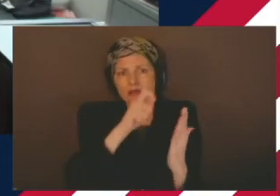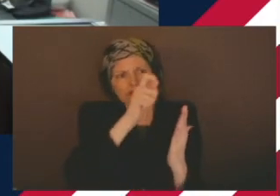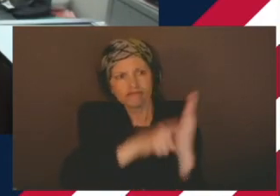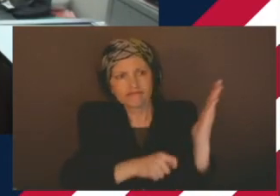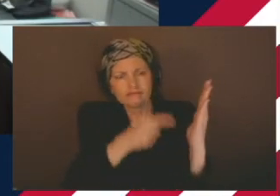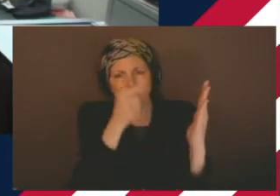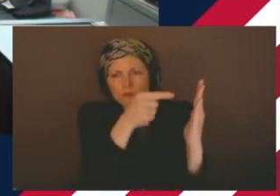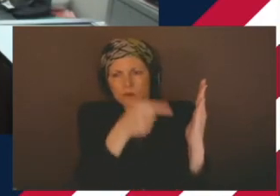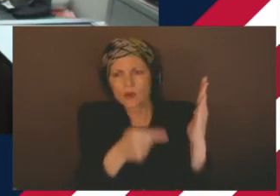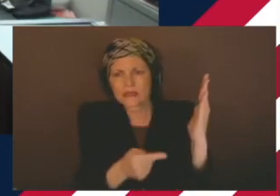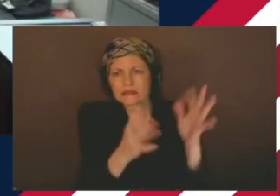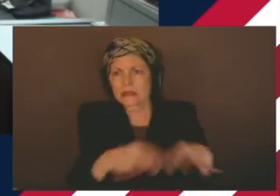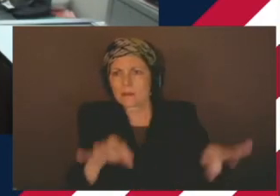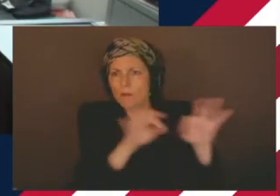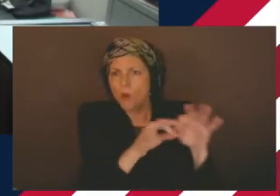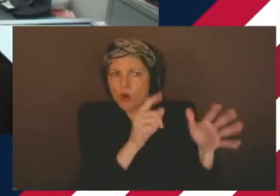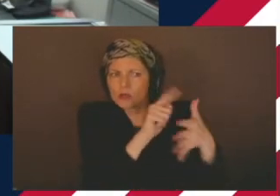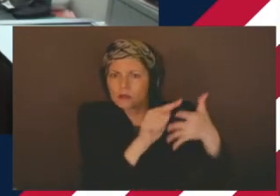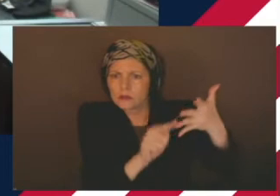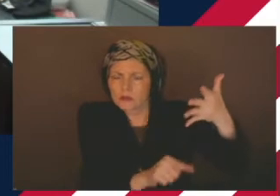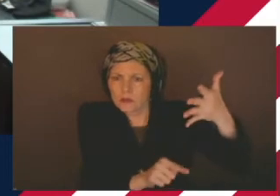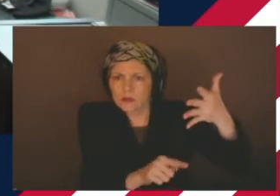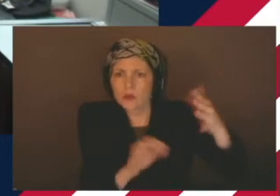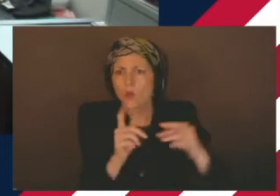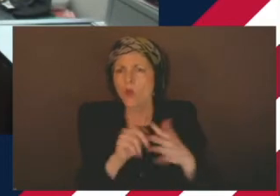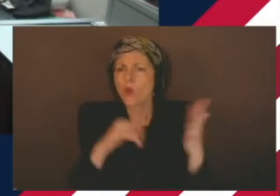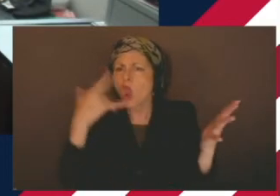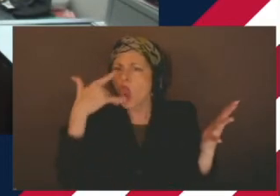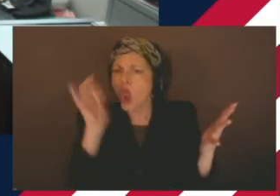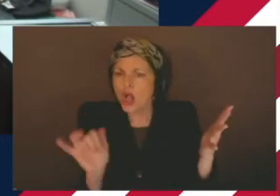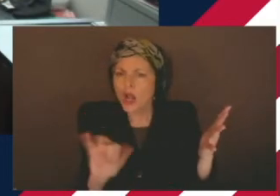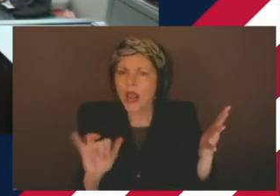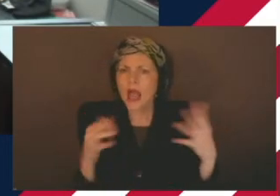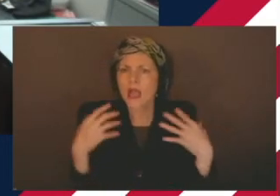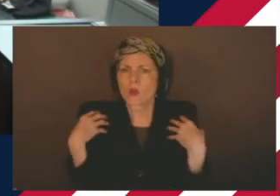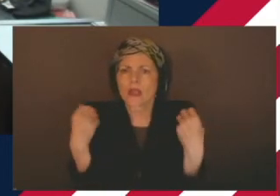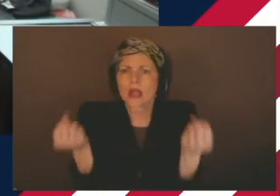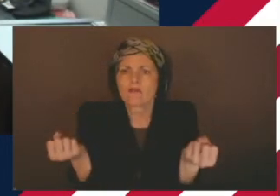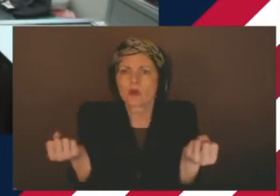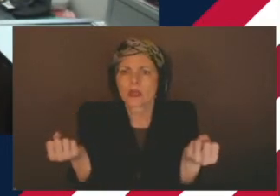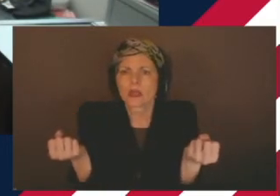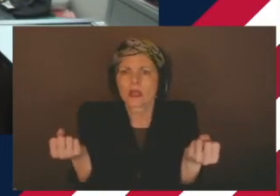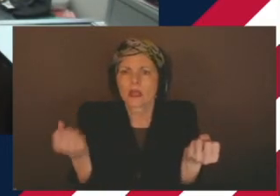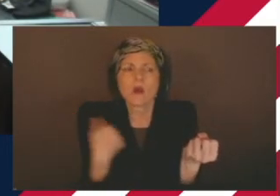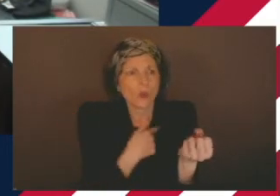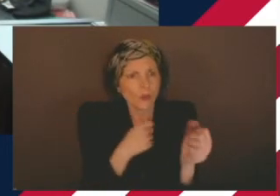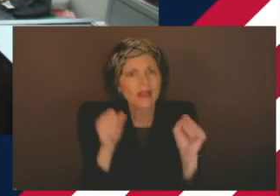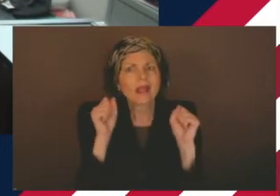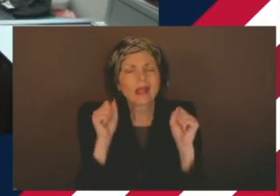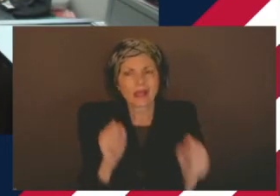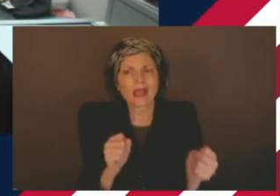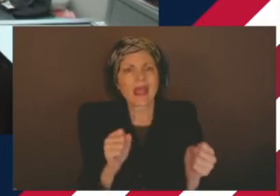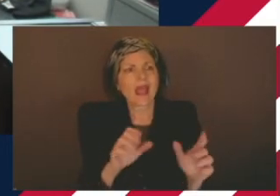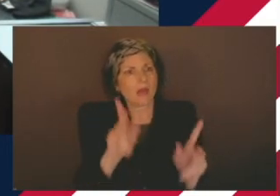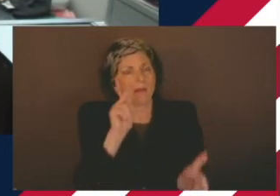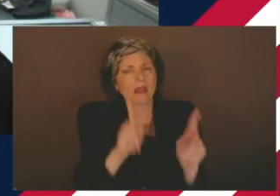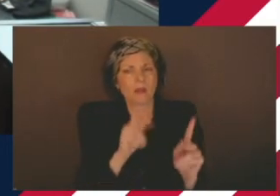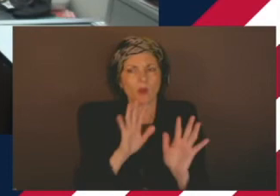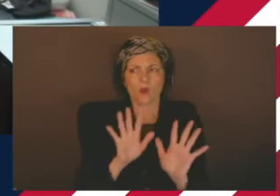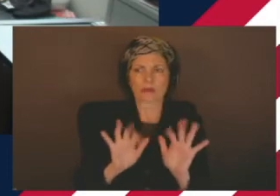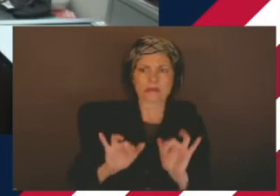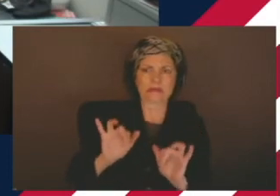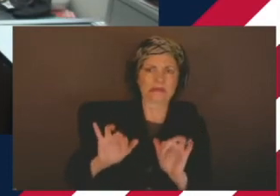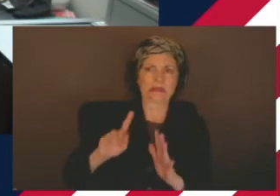know what recovery is and what it looks like. We can shatter that discrimination. We can shatter those biases against people who are